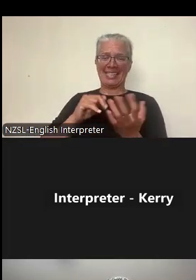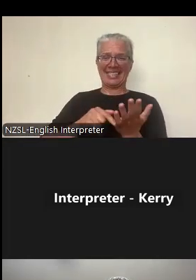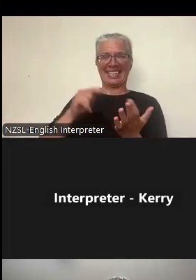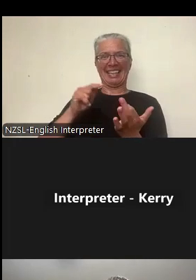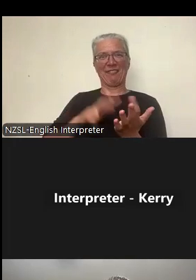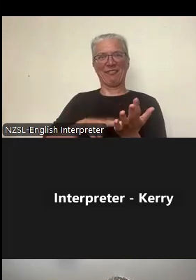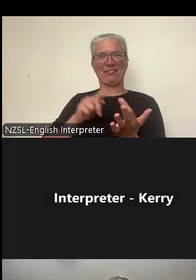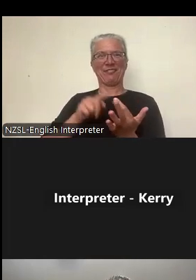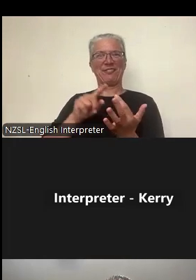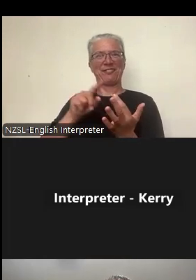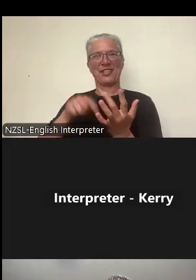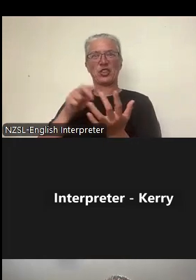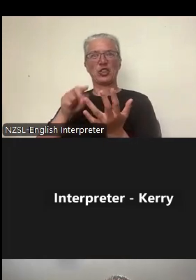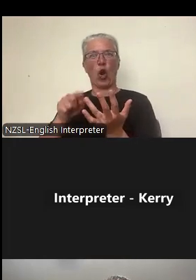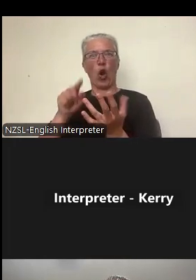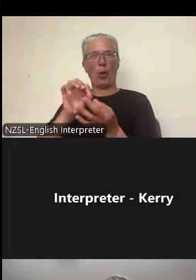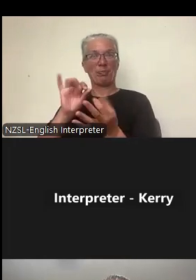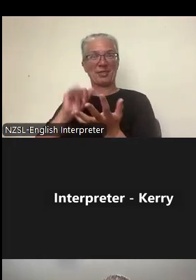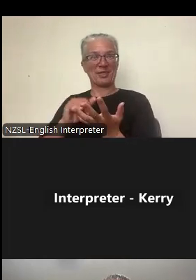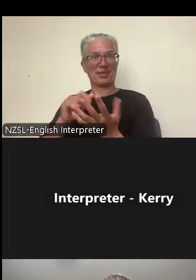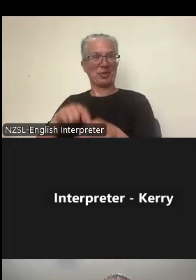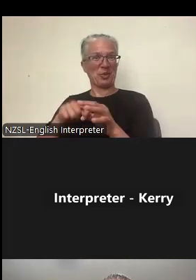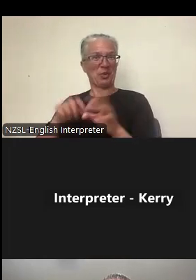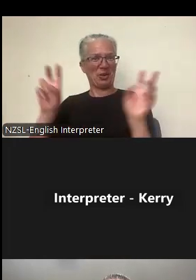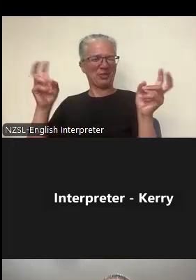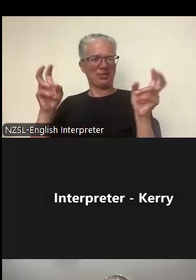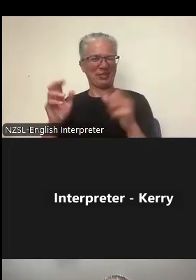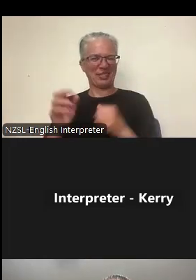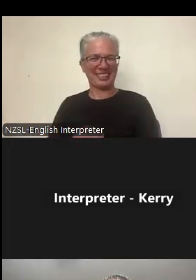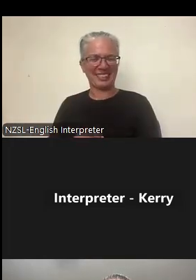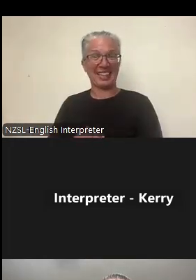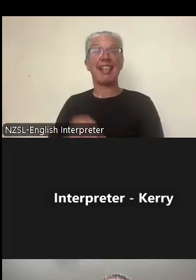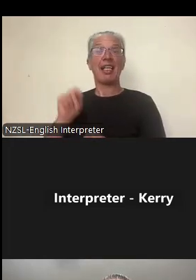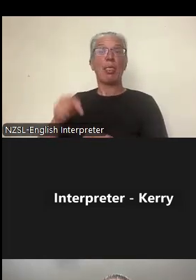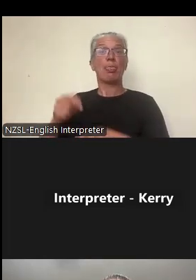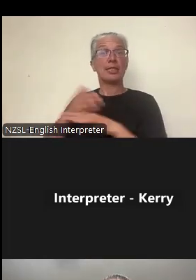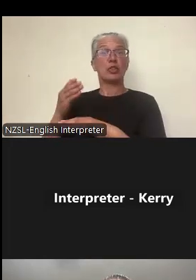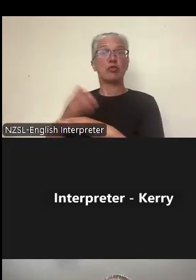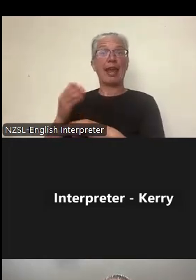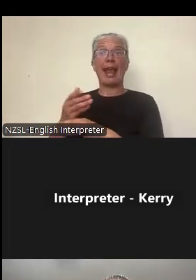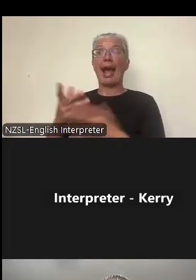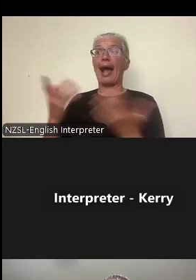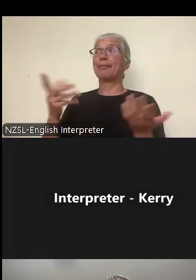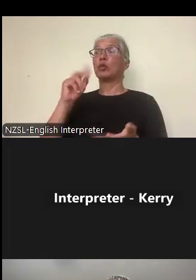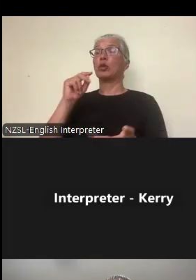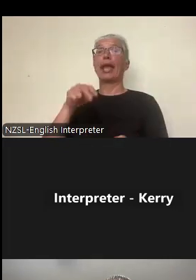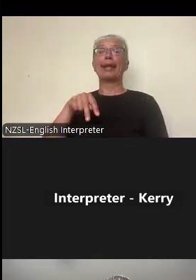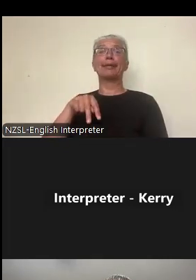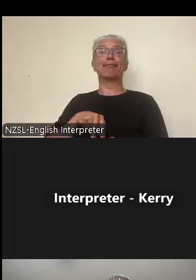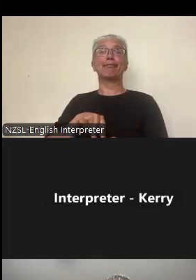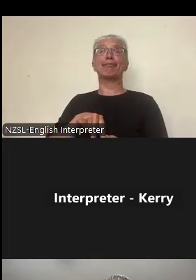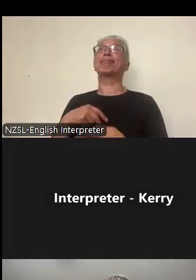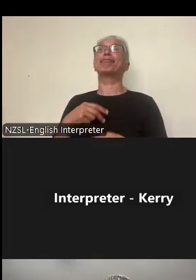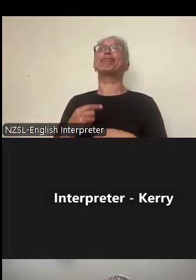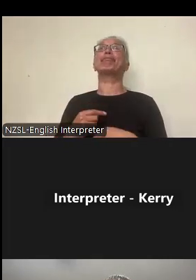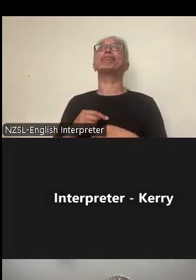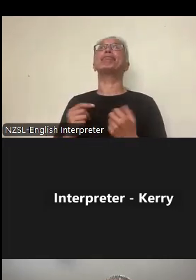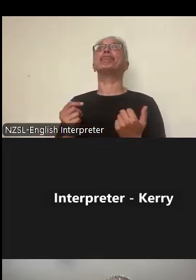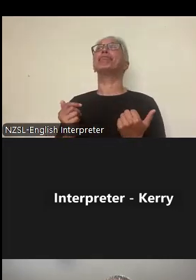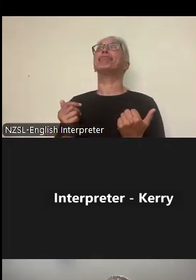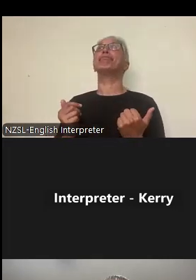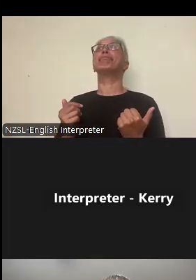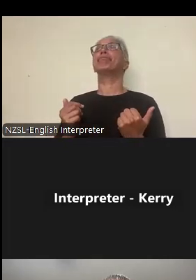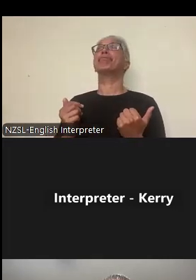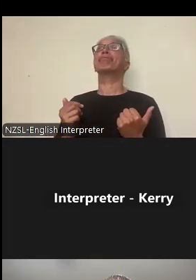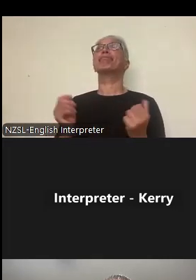But know that this is a career where you cannot just stand still. You're always moving, you're always